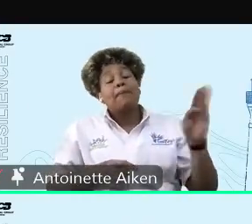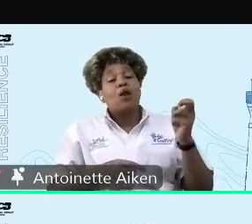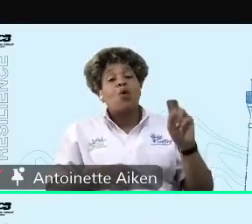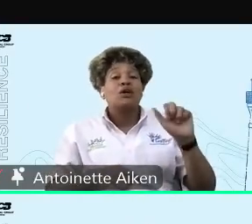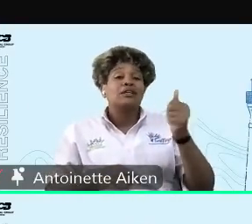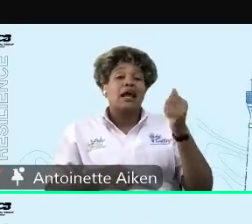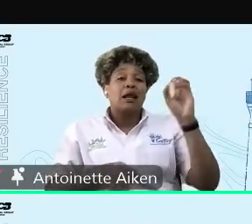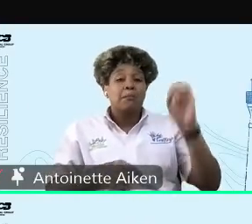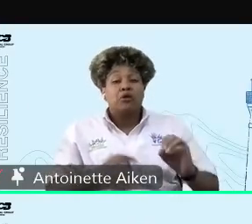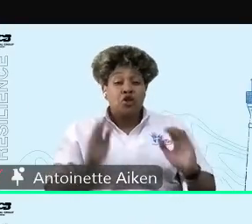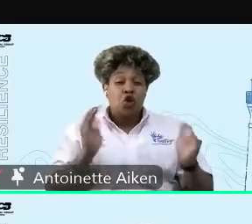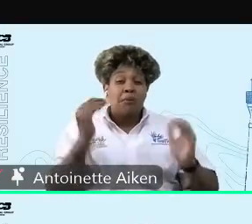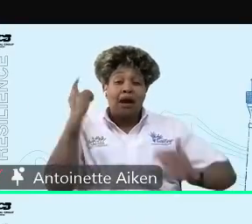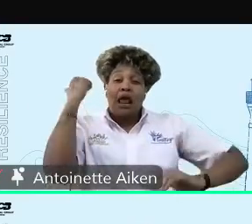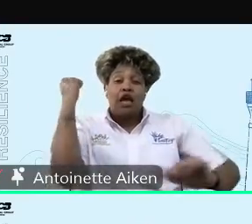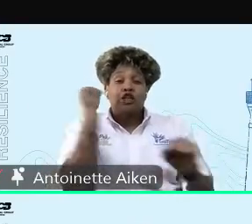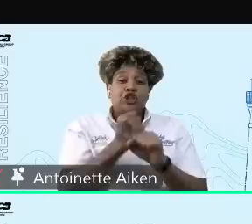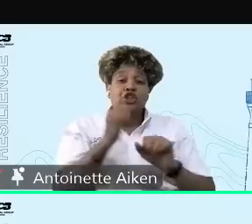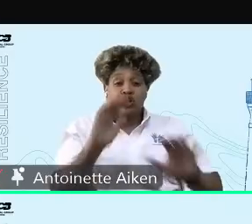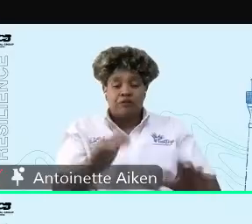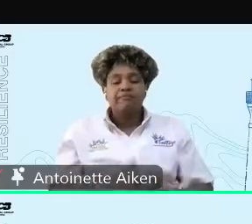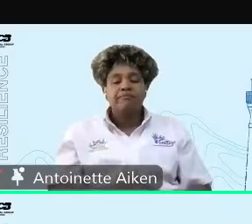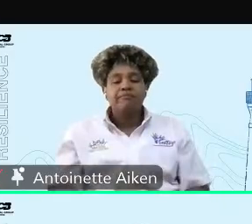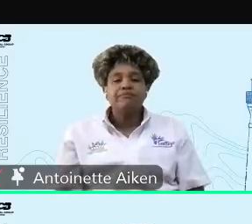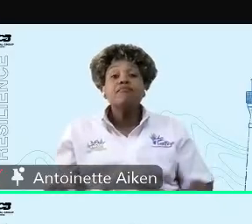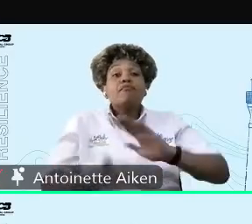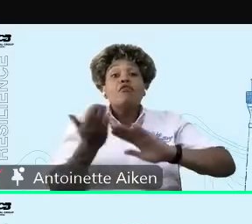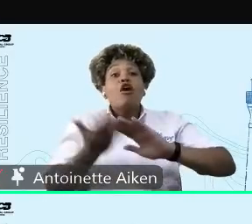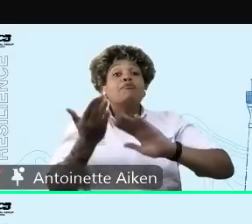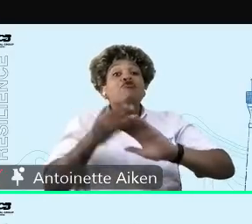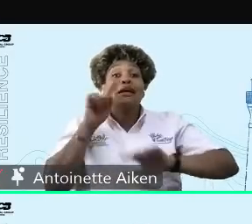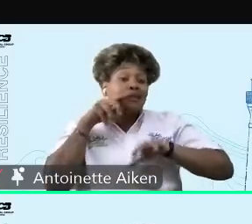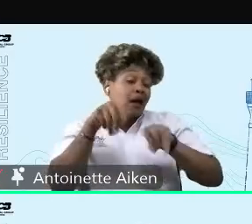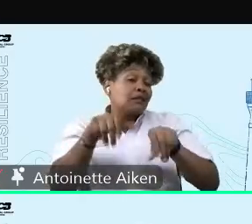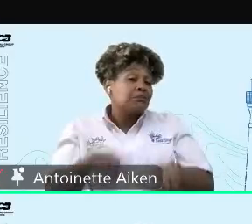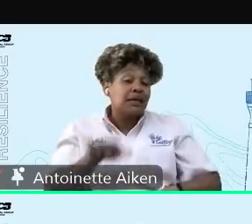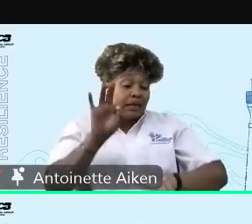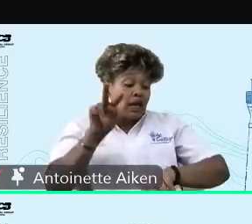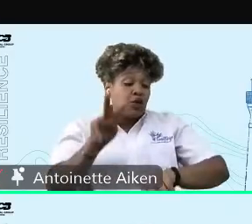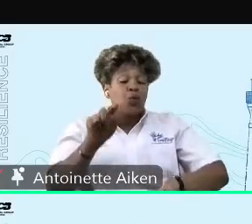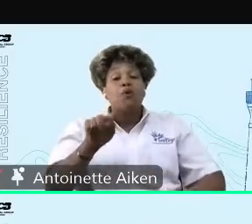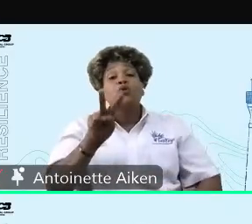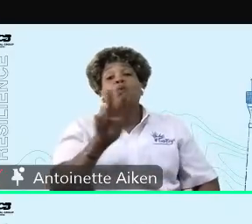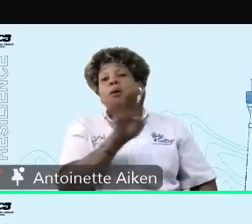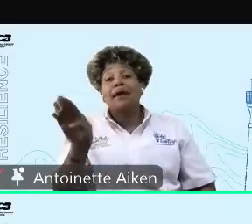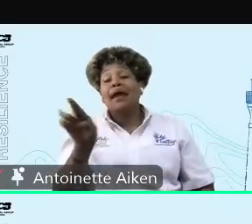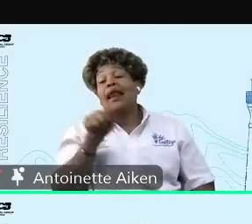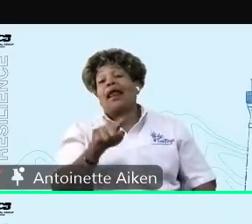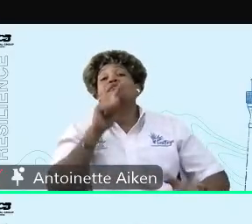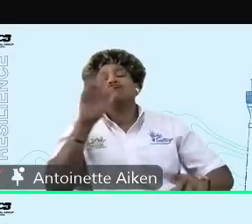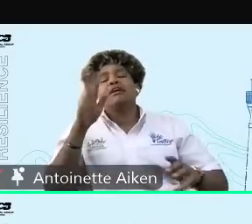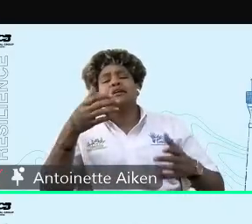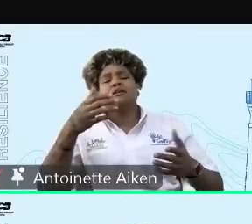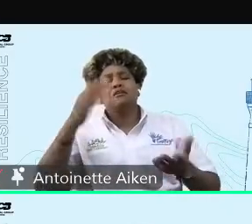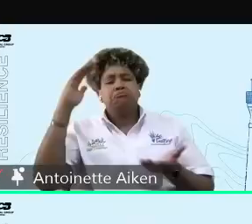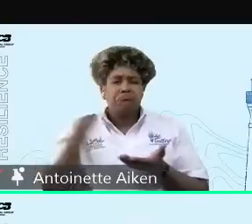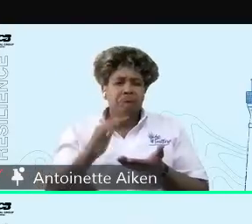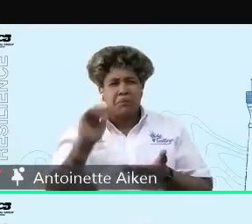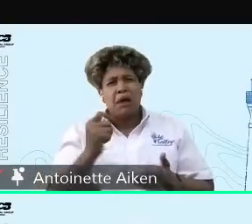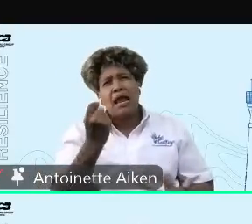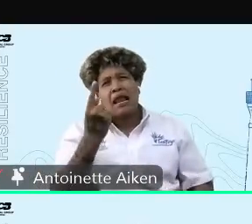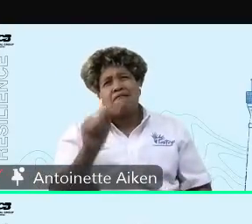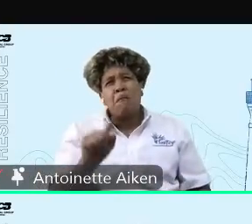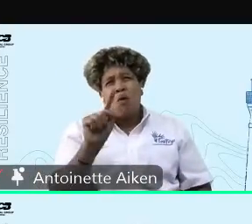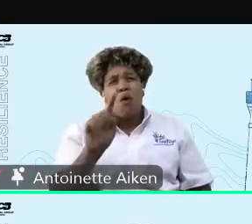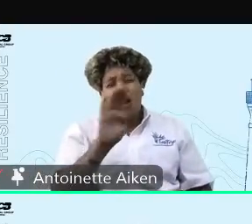10% over the prior year. Operating expenses of 92.2 billion declined by